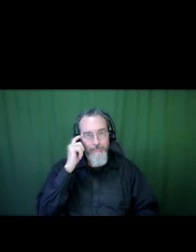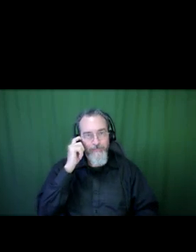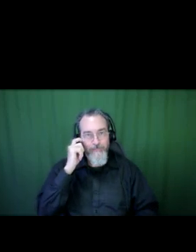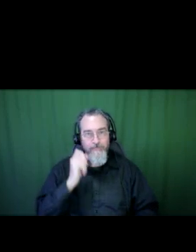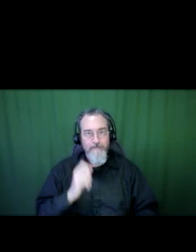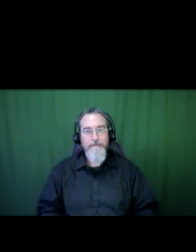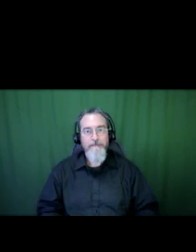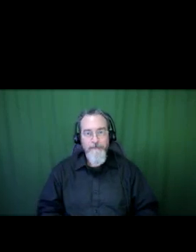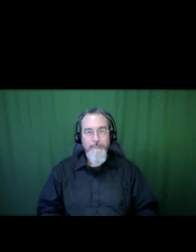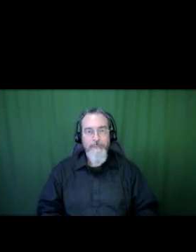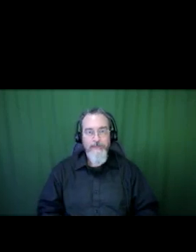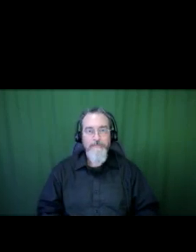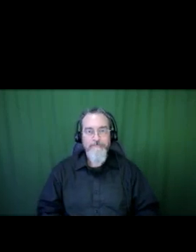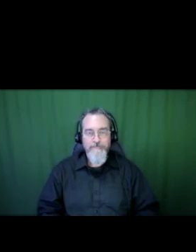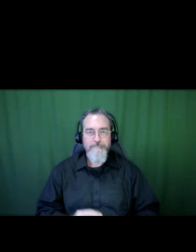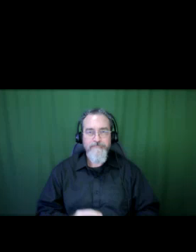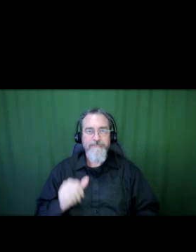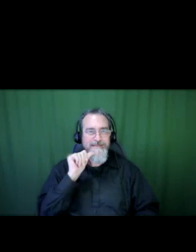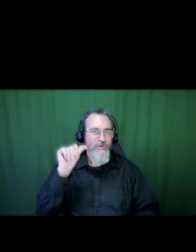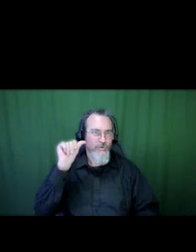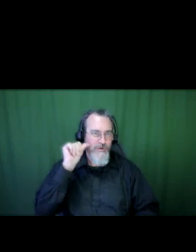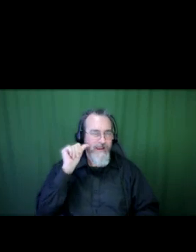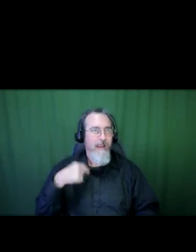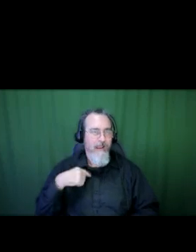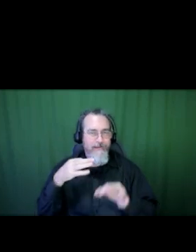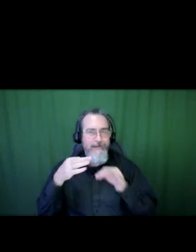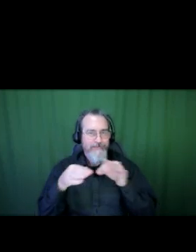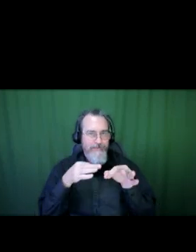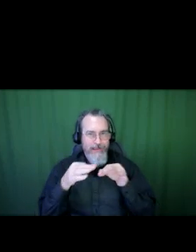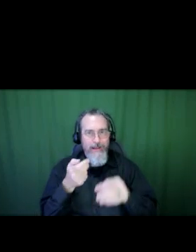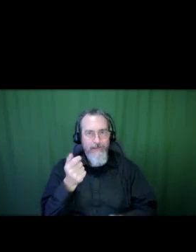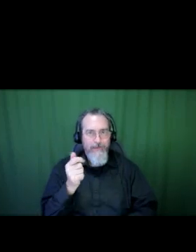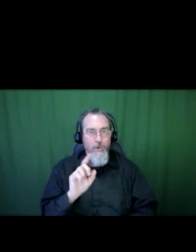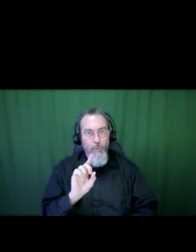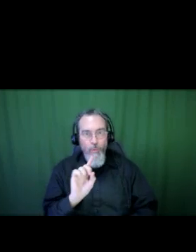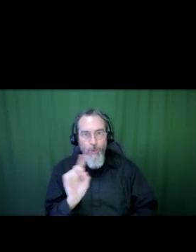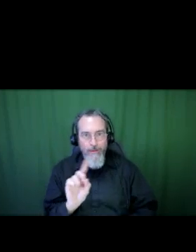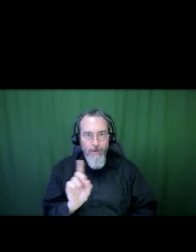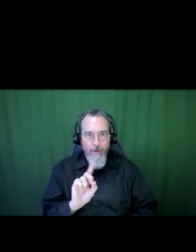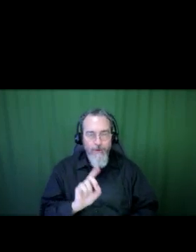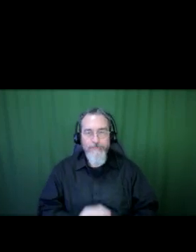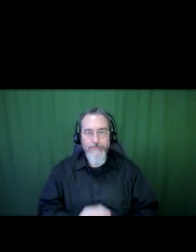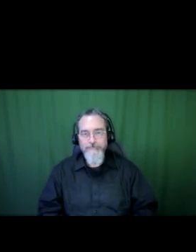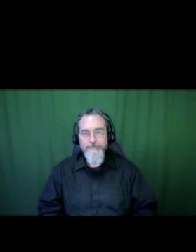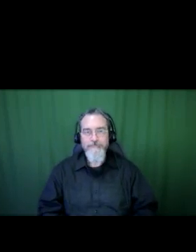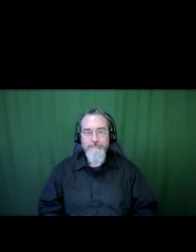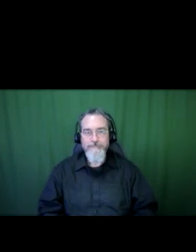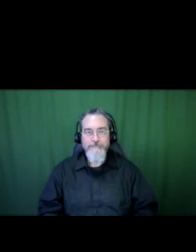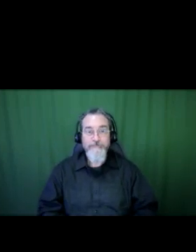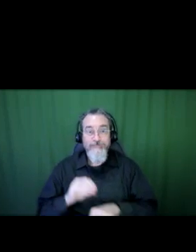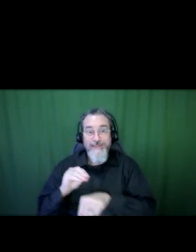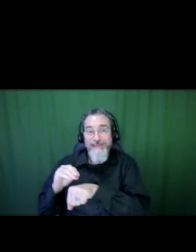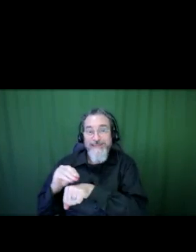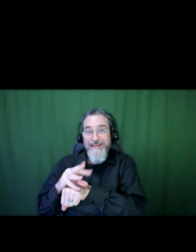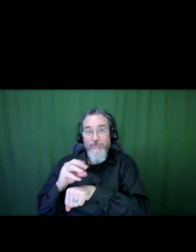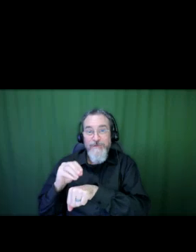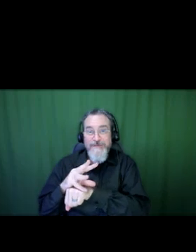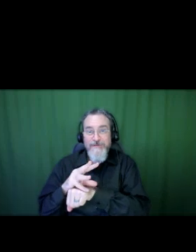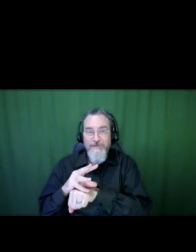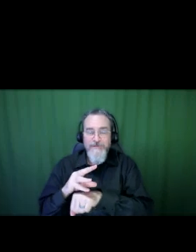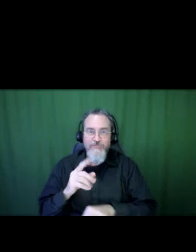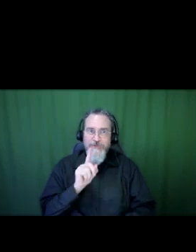So I talked a little bit about this yesterday in terms of our service location. The council is comprised of many